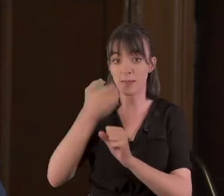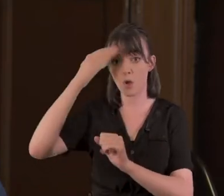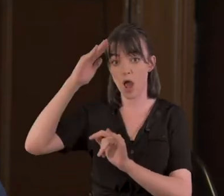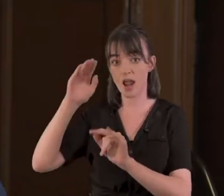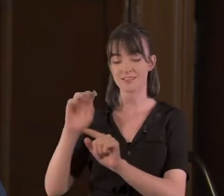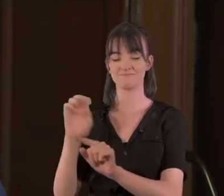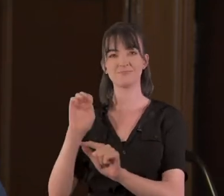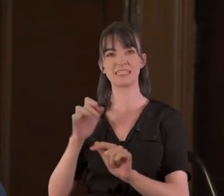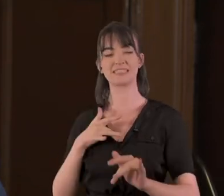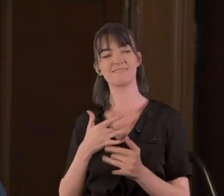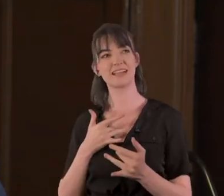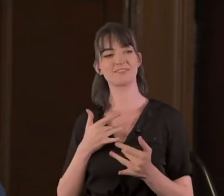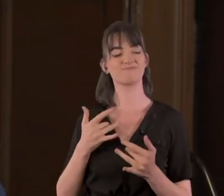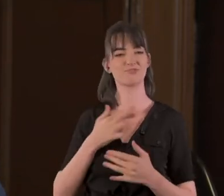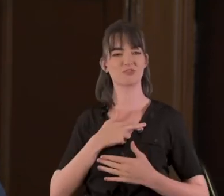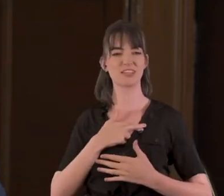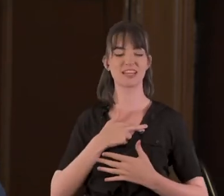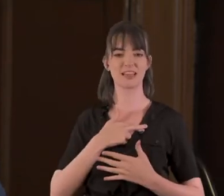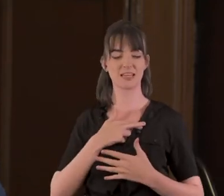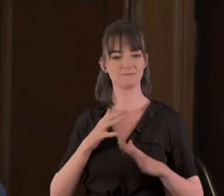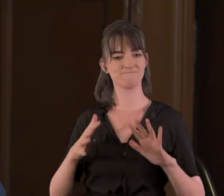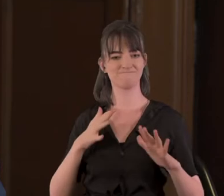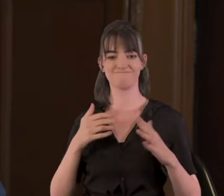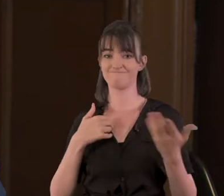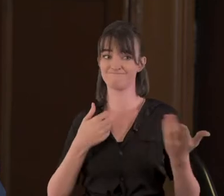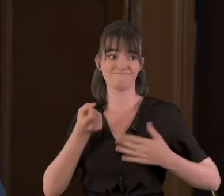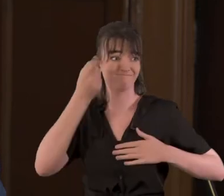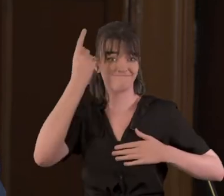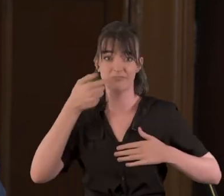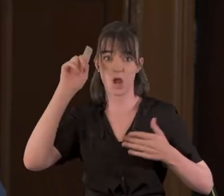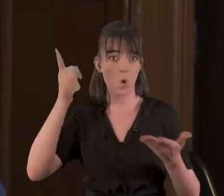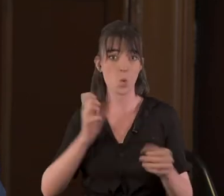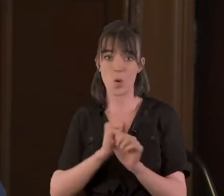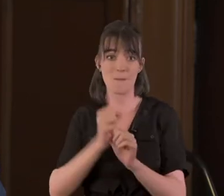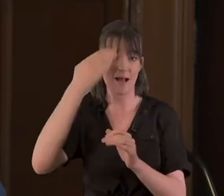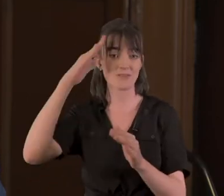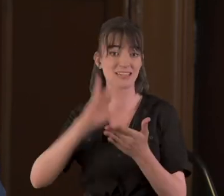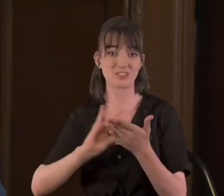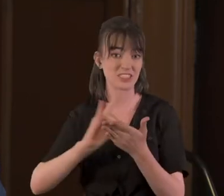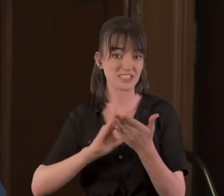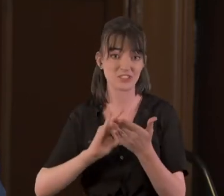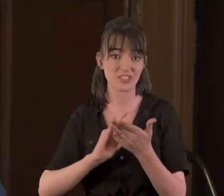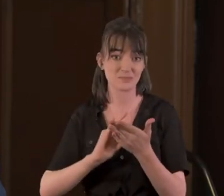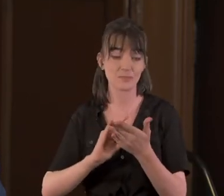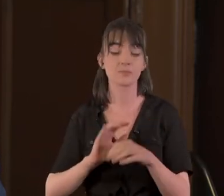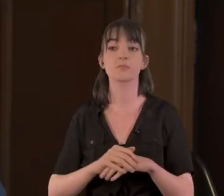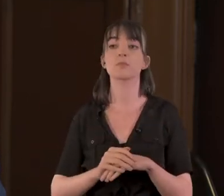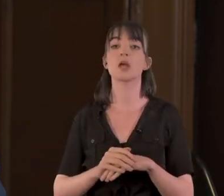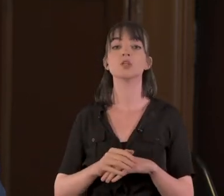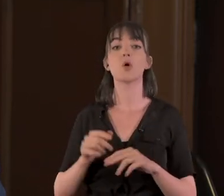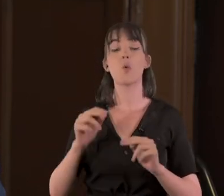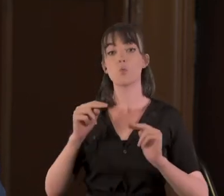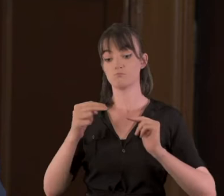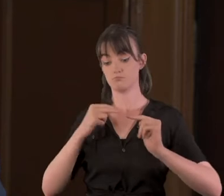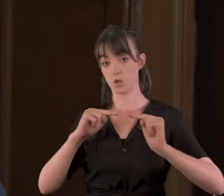really spellbinding ignorance of Irish history. During the course of their